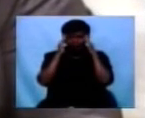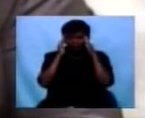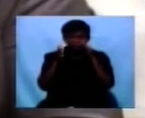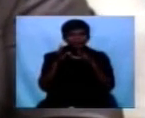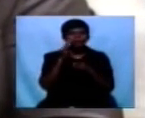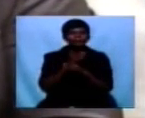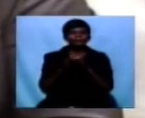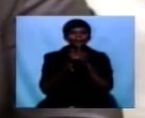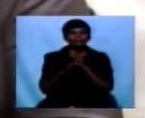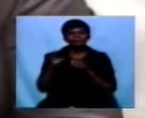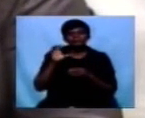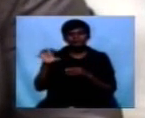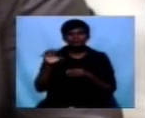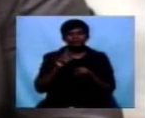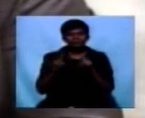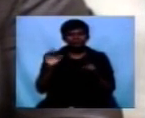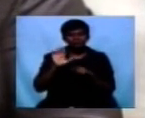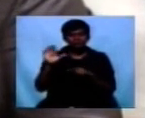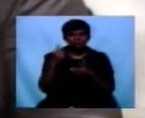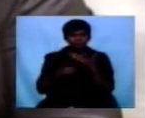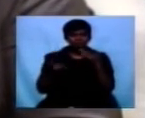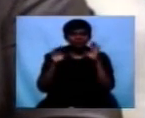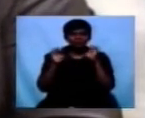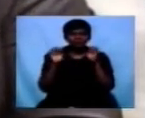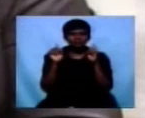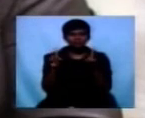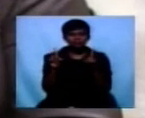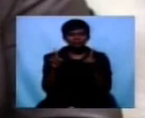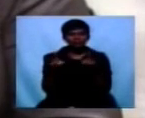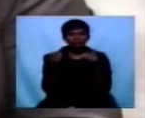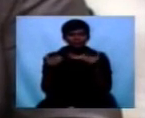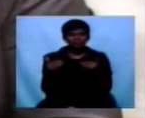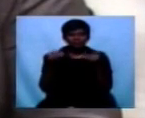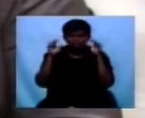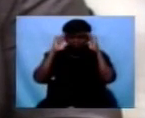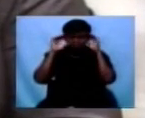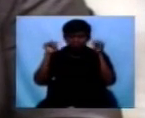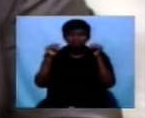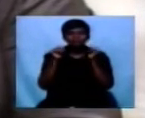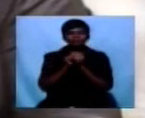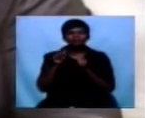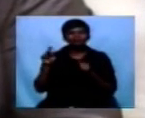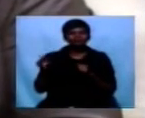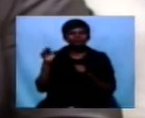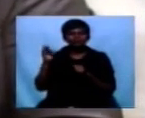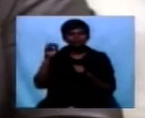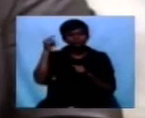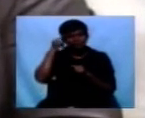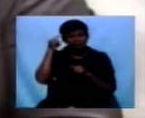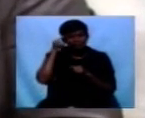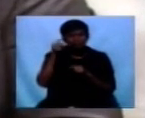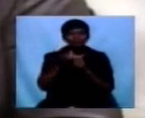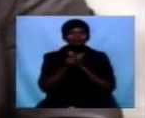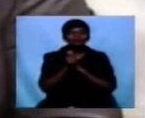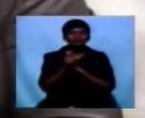sector instead of their core business, which is education. So the President and the PF government, through the